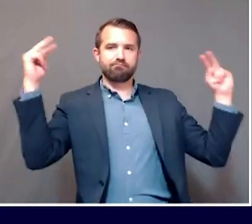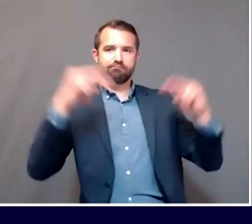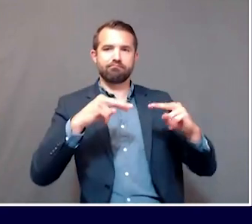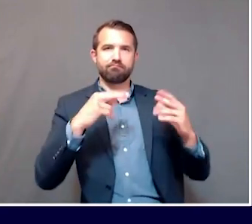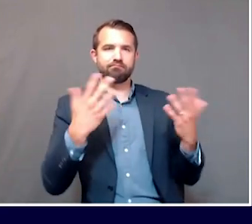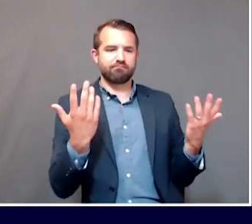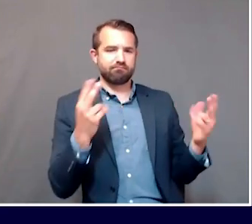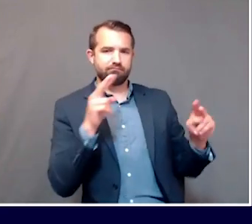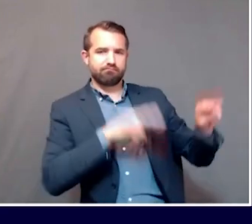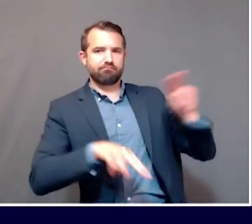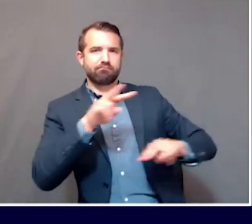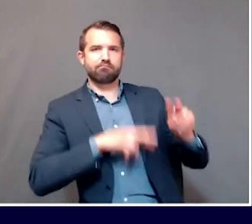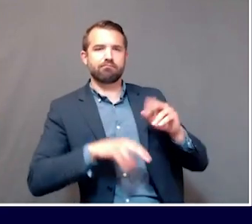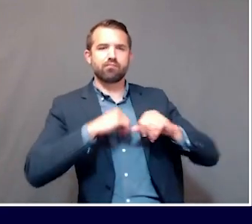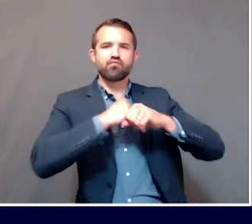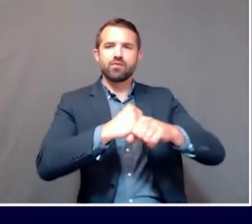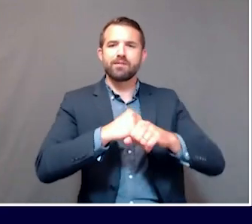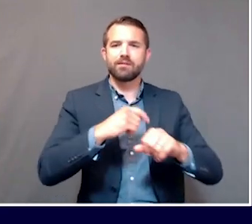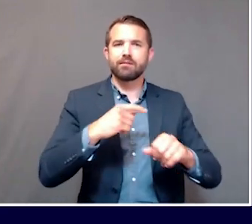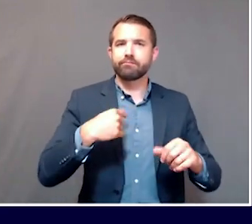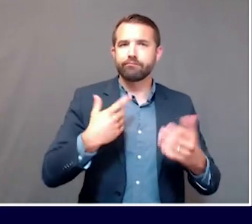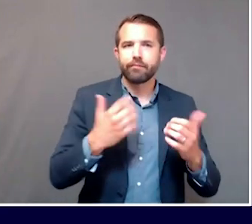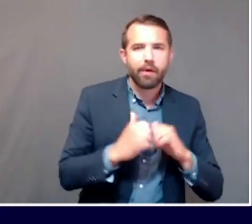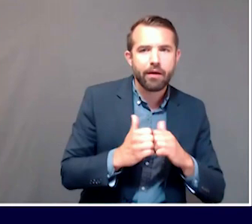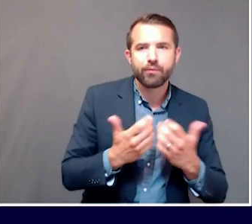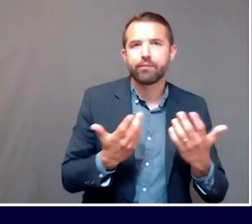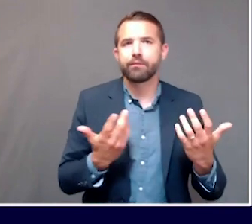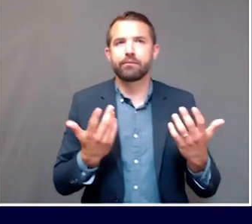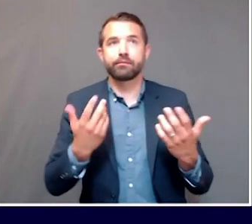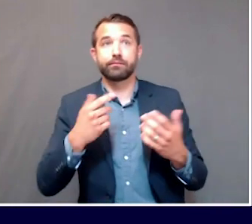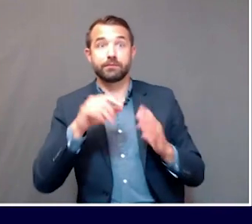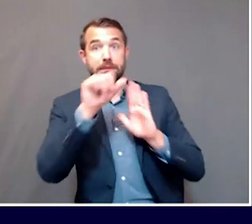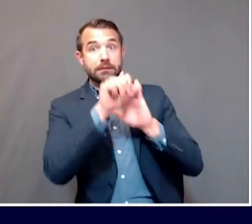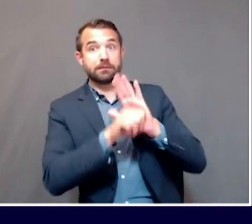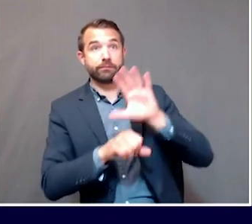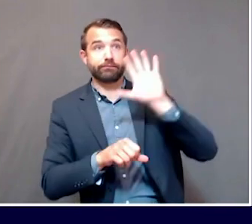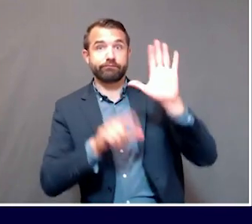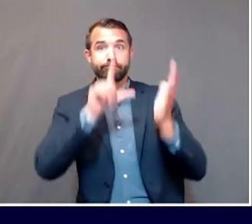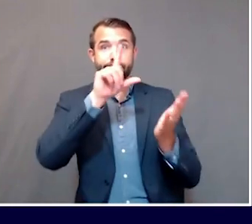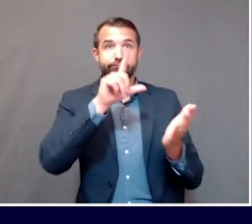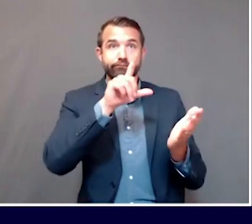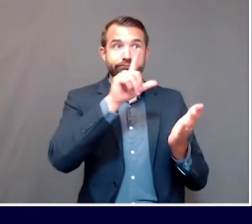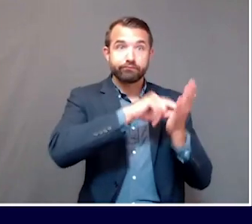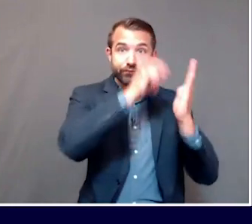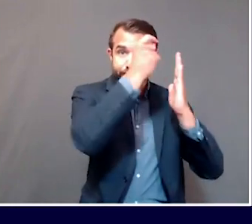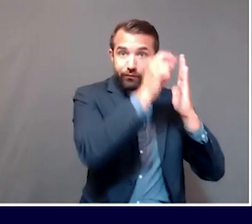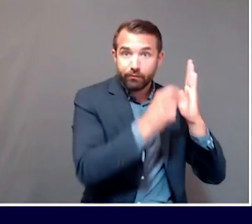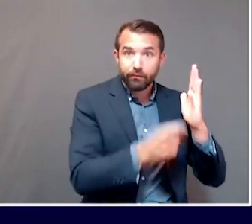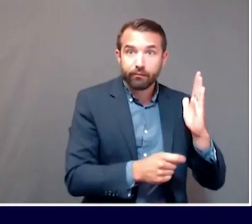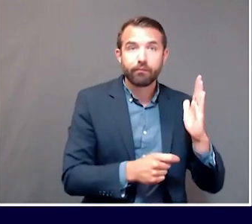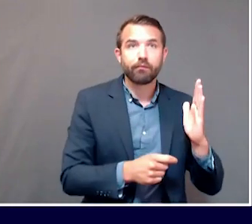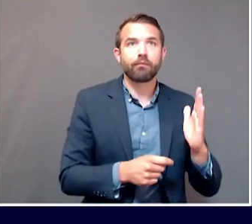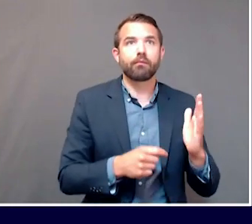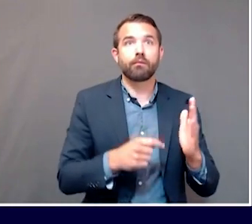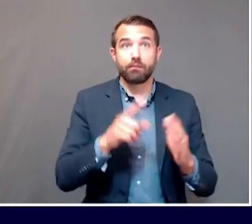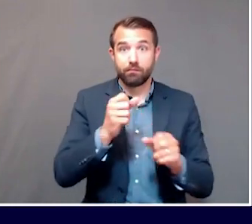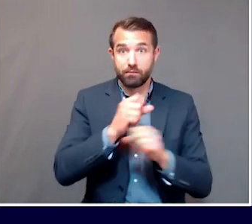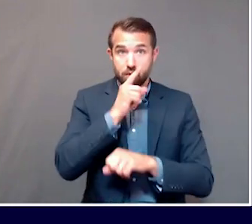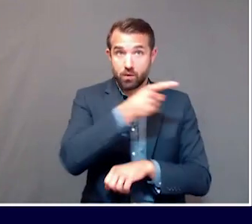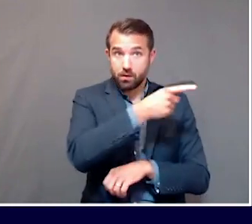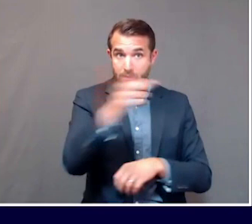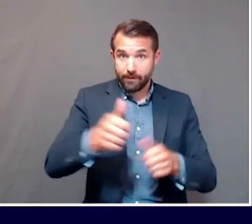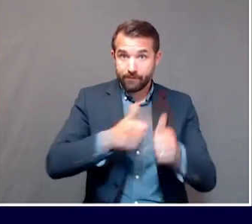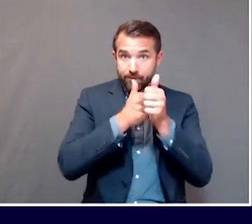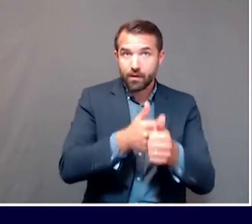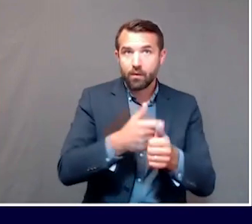compliance checklists and guidelines that we put out there, that every one of these businesses has signed up for and committed